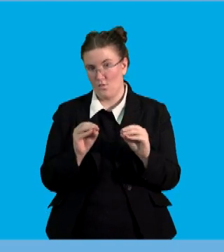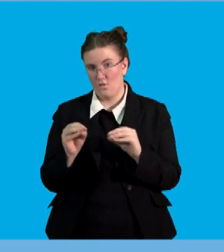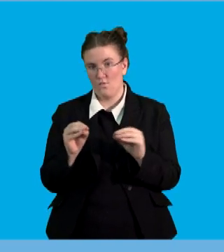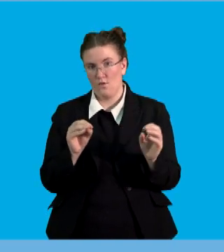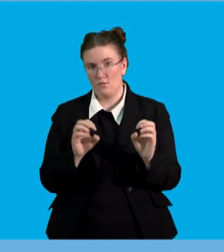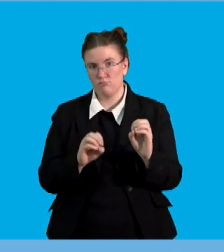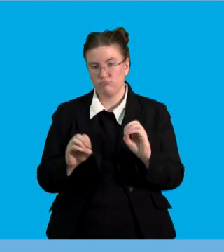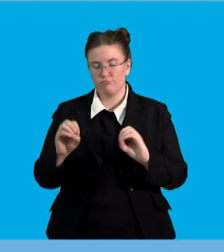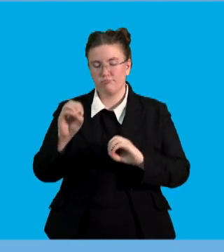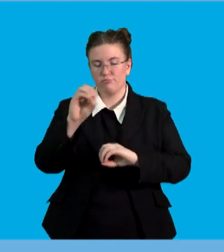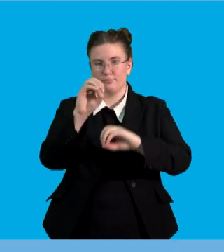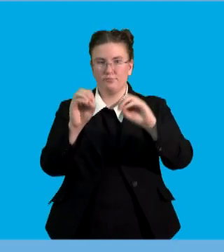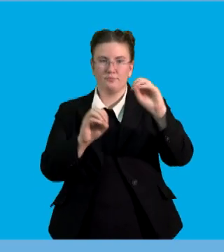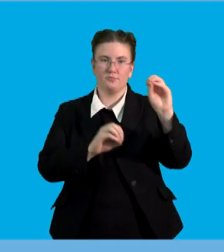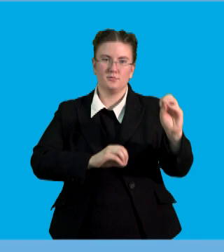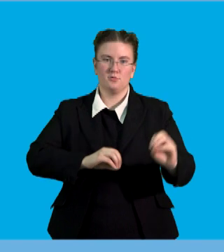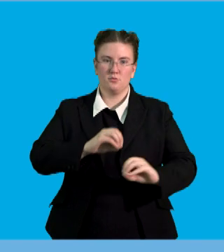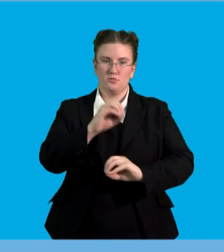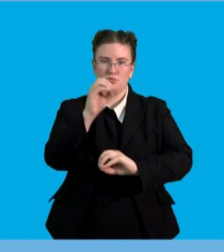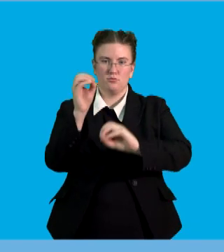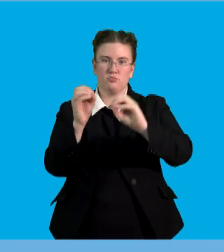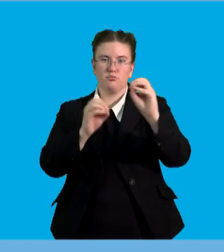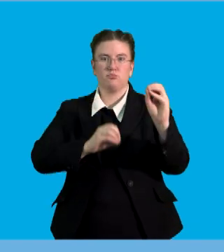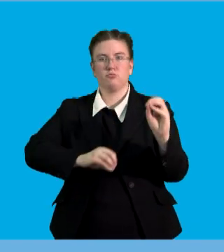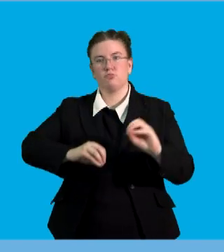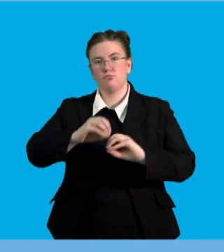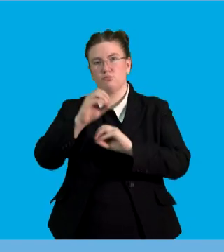move freely